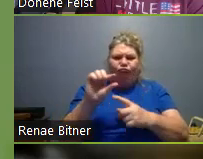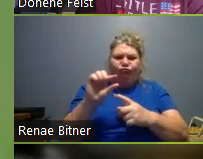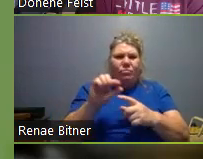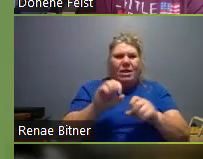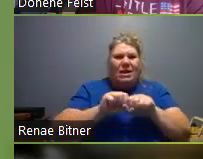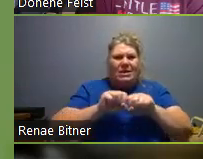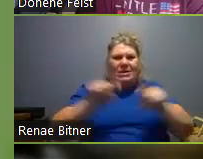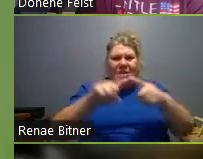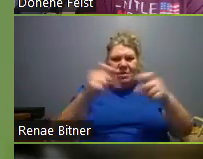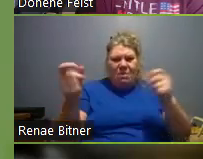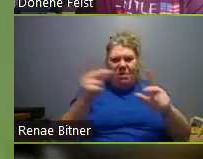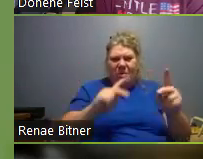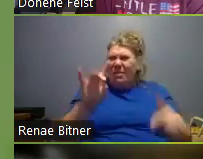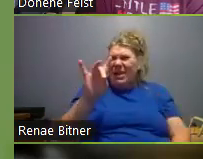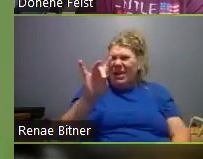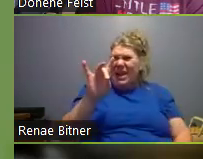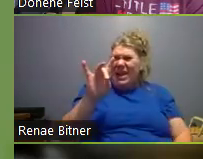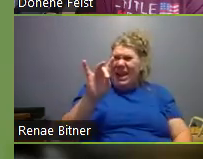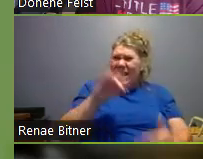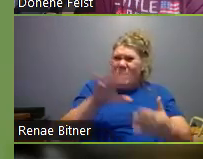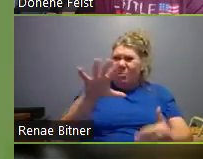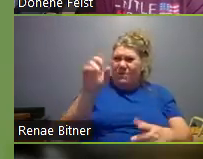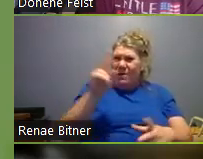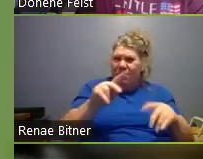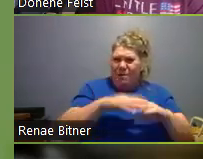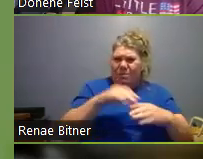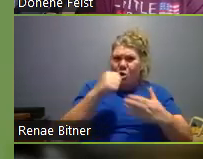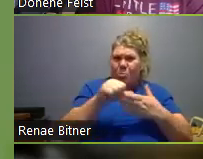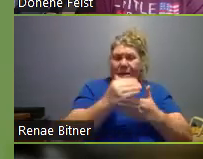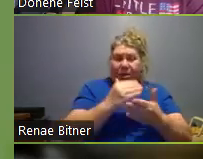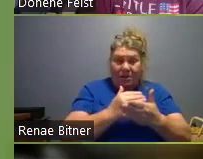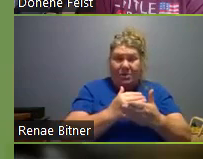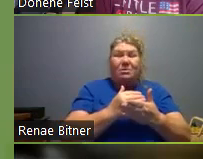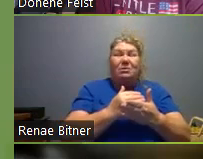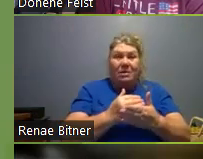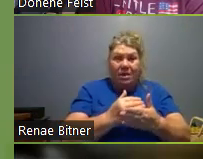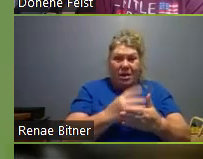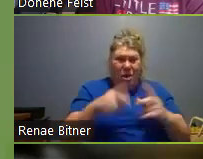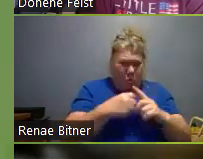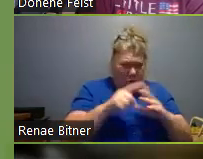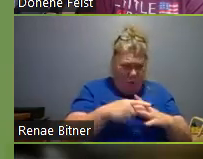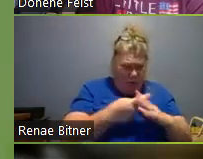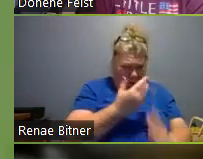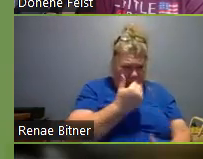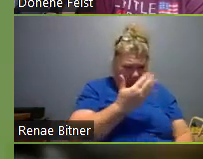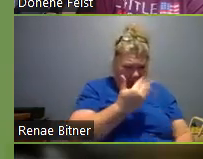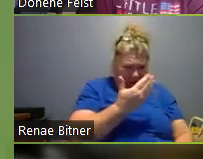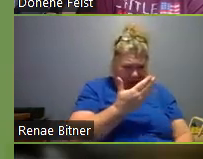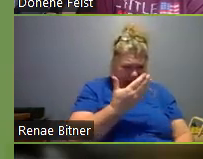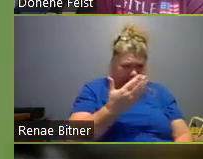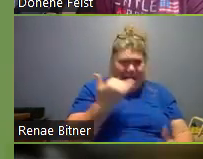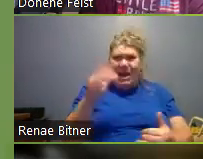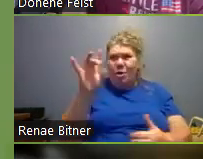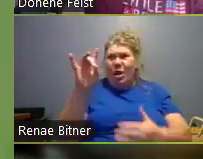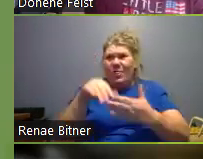to a lot of people. There's like 8,500 on our mailing list now, which, when you think about when we started at 15, that's pretty